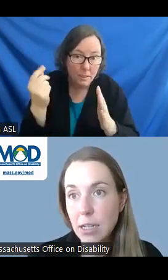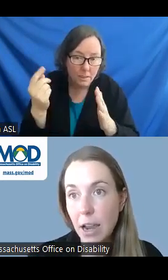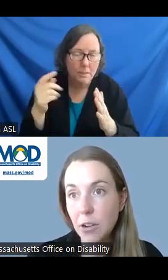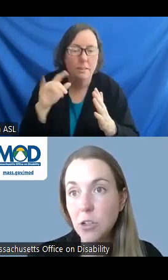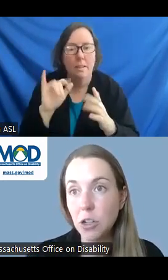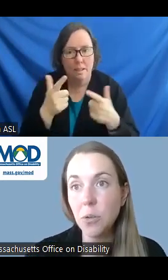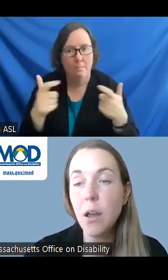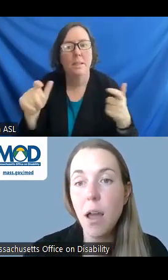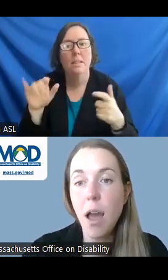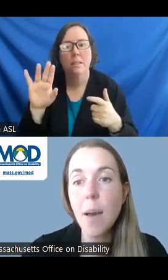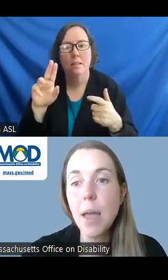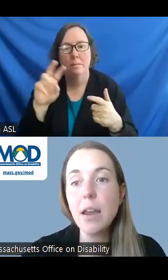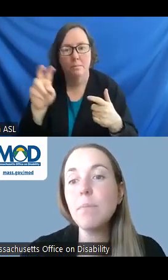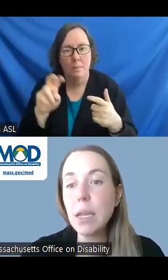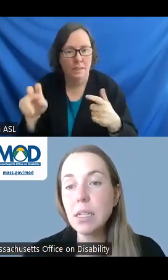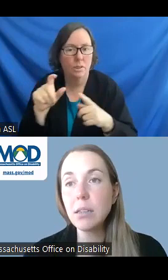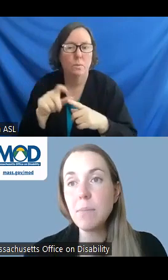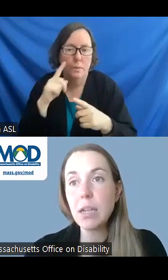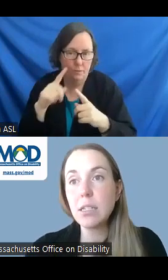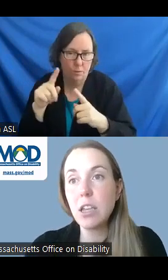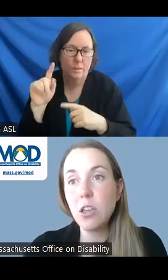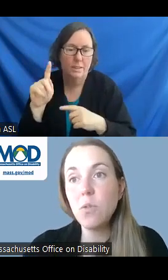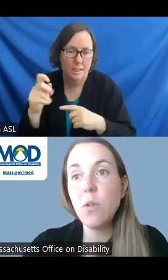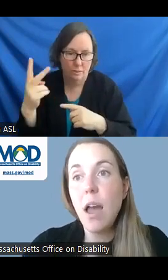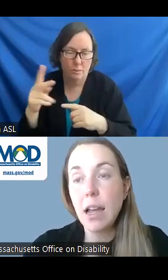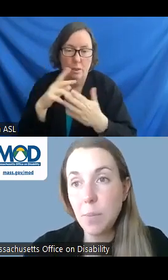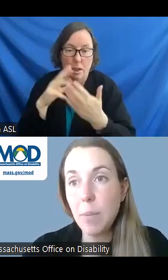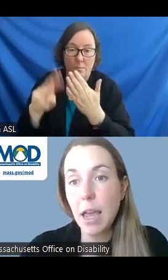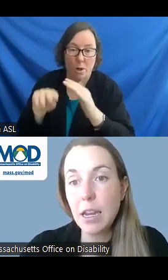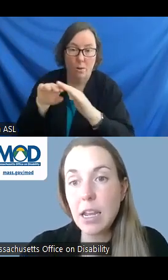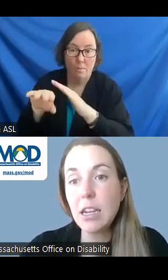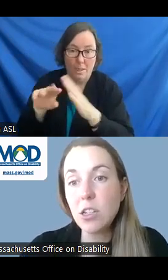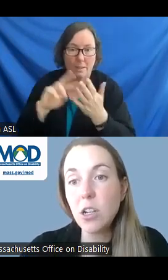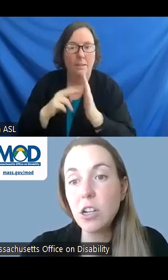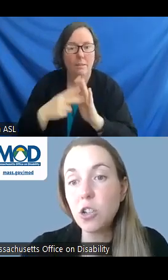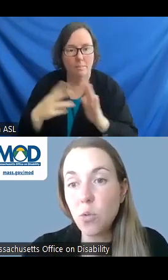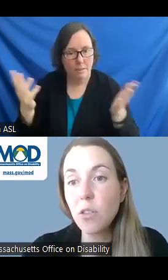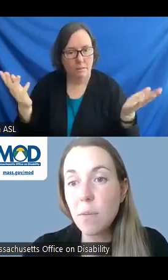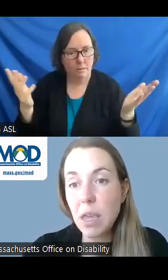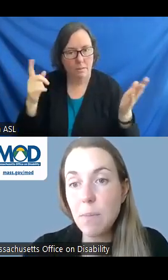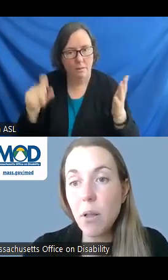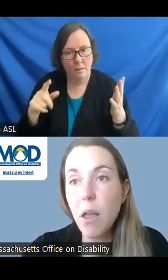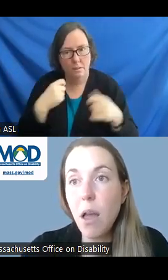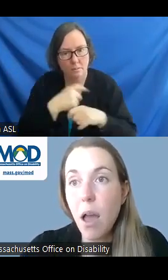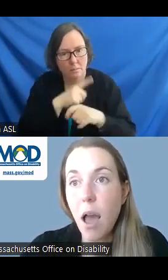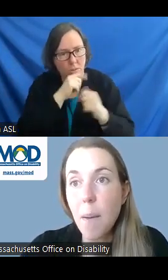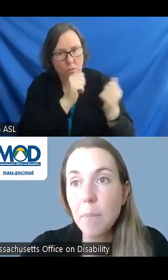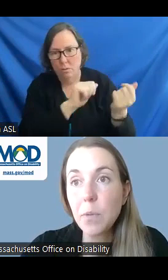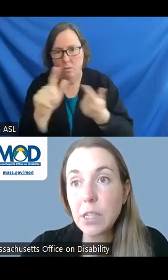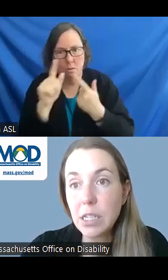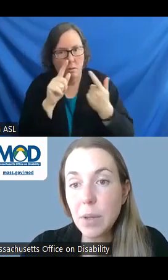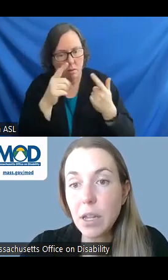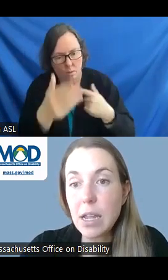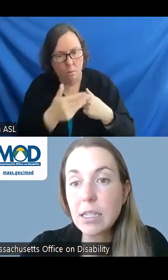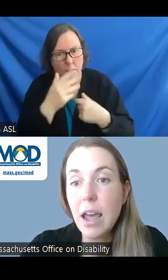buzzword in Title II, and it basically means that you, as a public entity, need to ensure that people